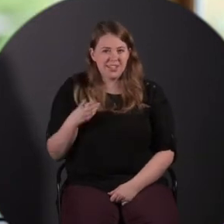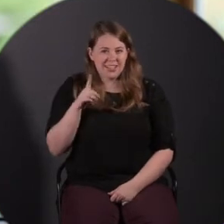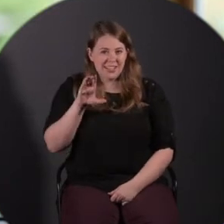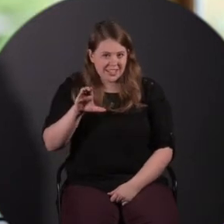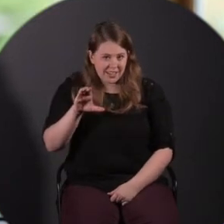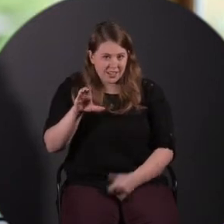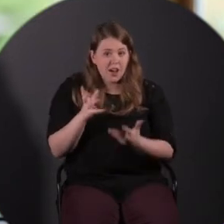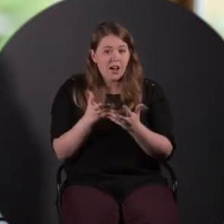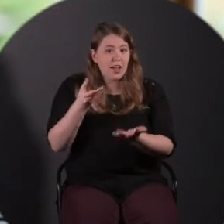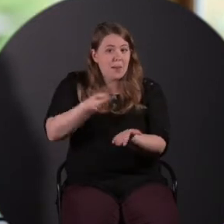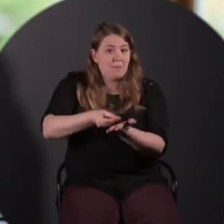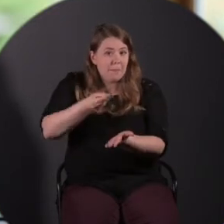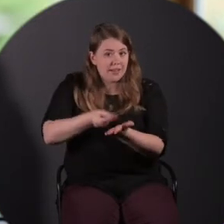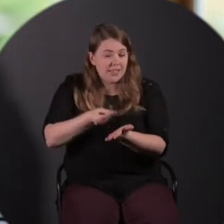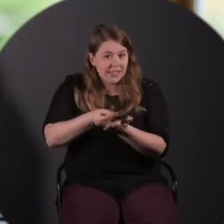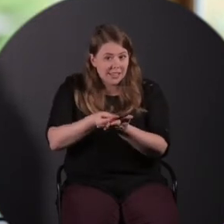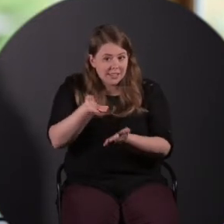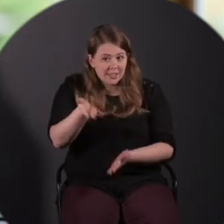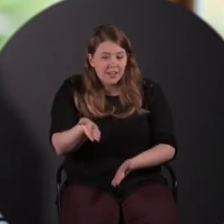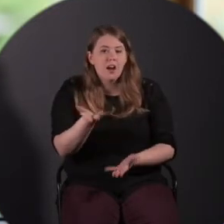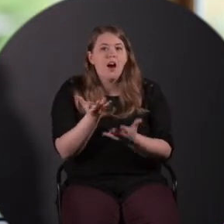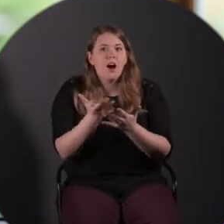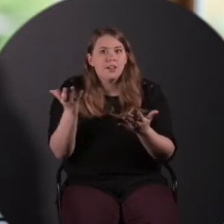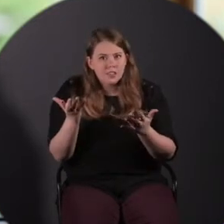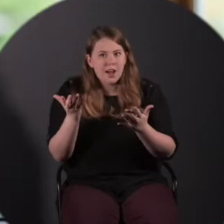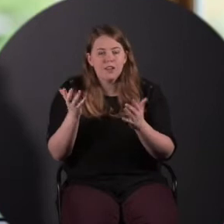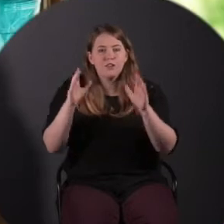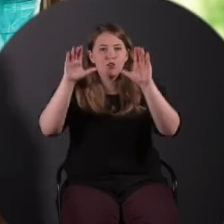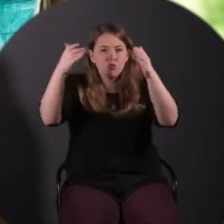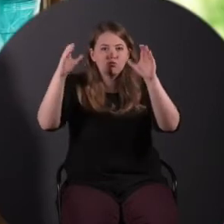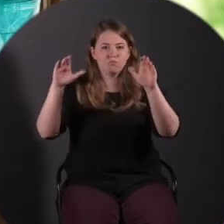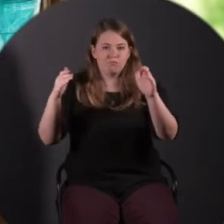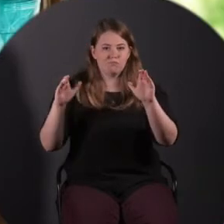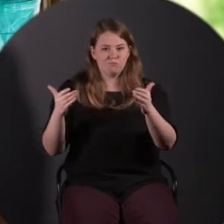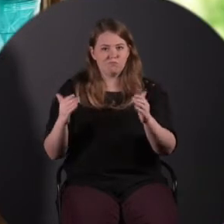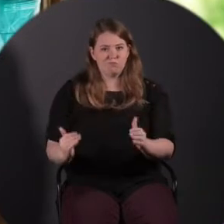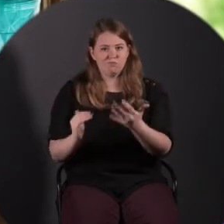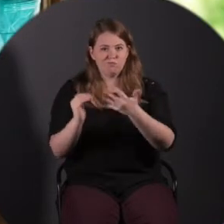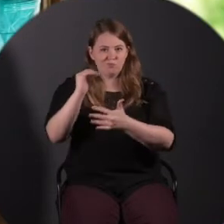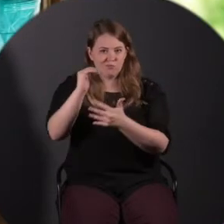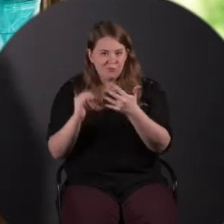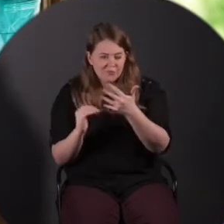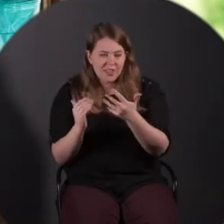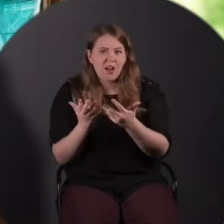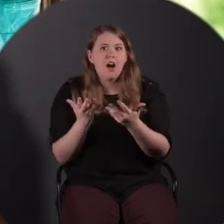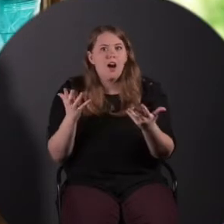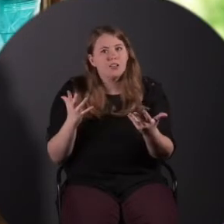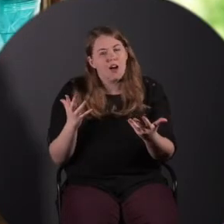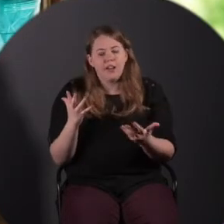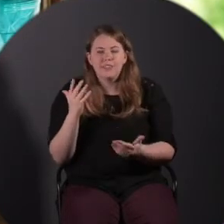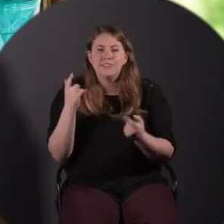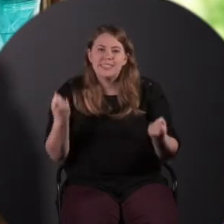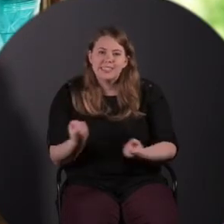of wealth in Rome. There were a lot of economic classes. There was a lot of indulgence, a lot of immorality